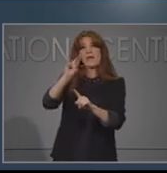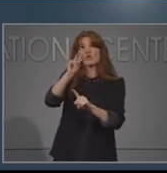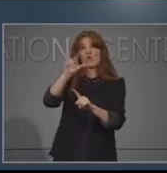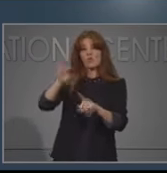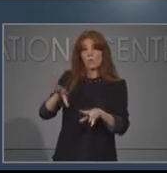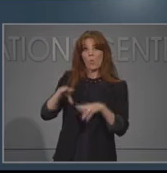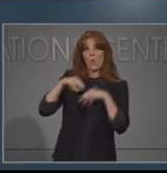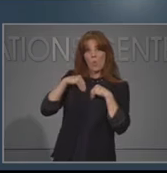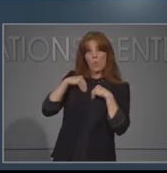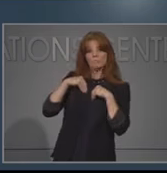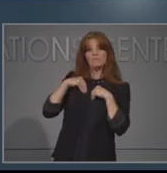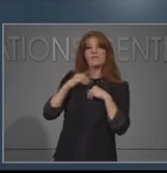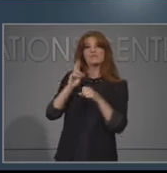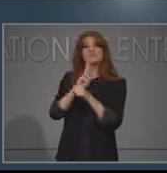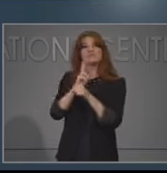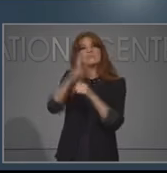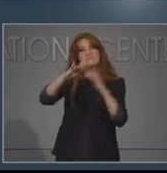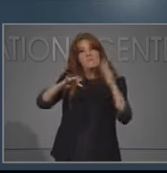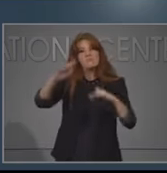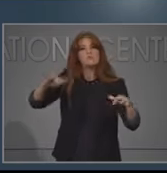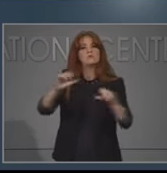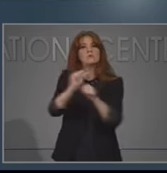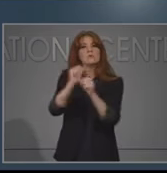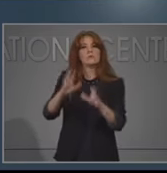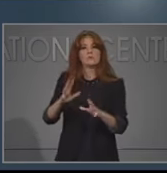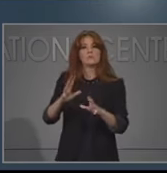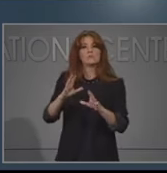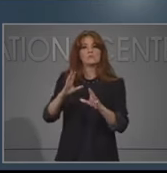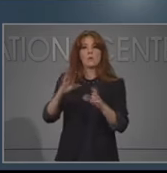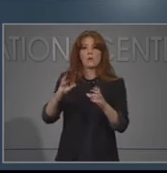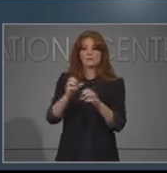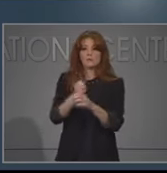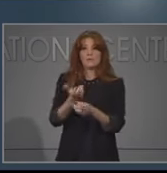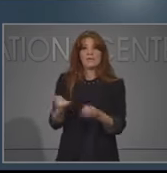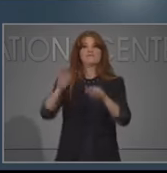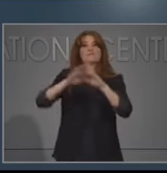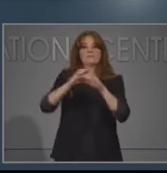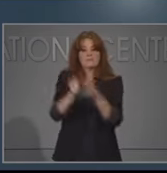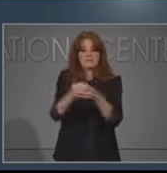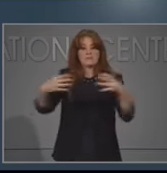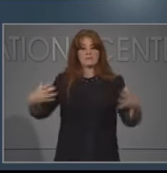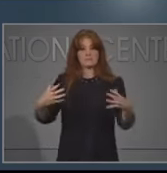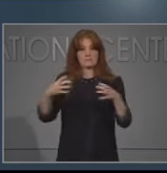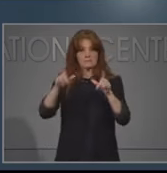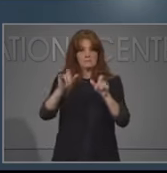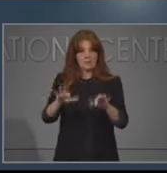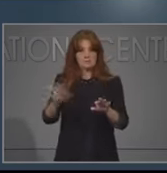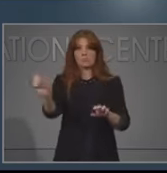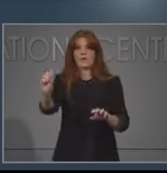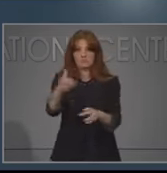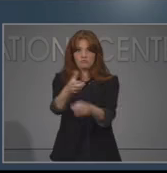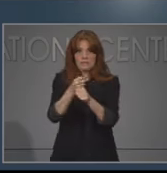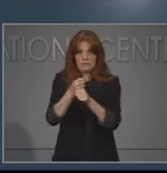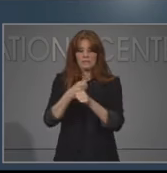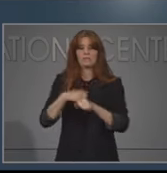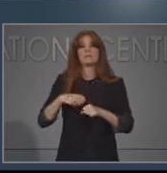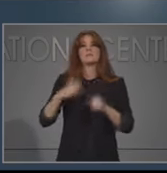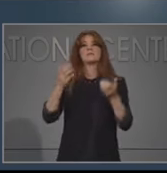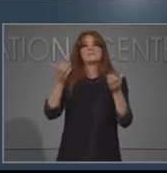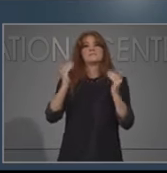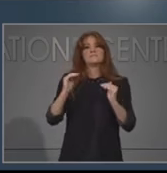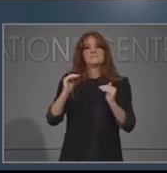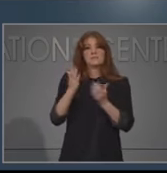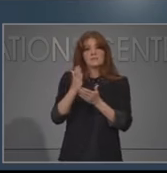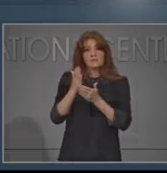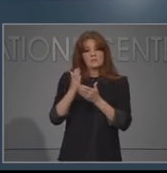employ a diverse workforce to continue to expand testing. We're prioritizing new testing locations that reach historically